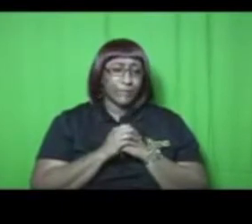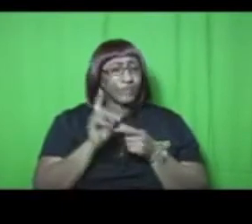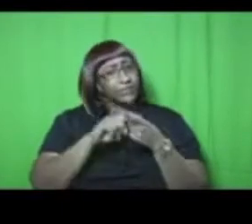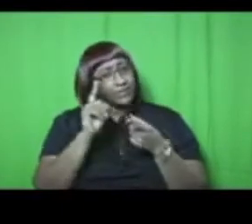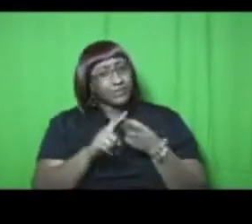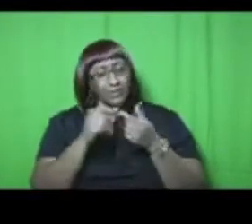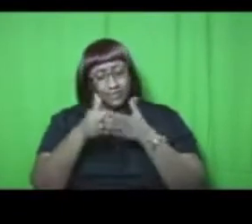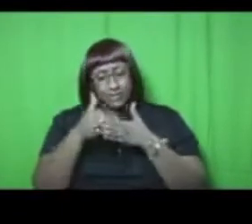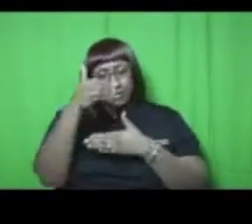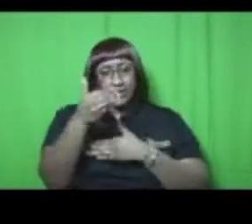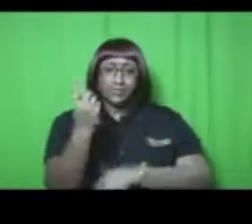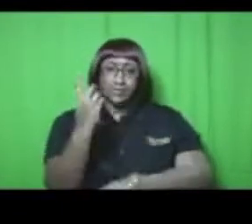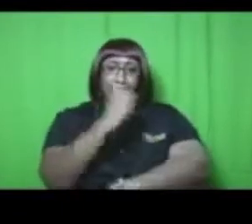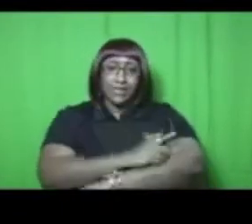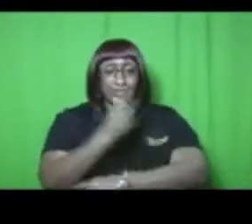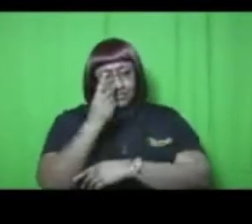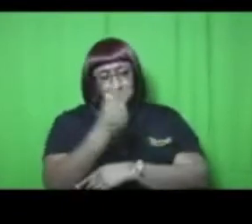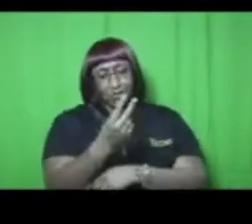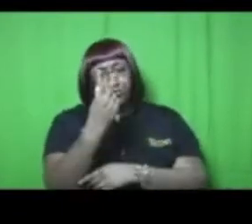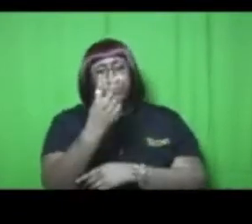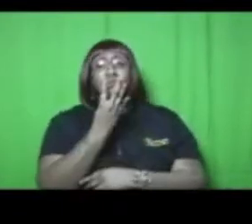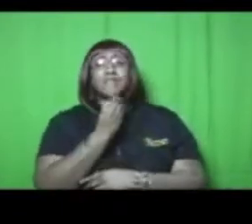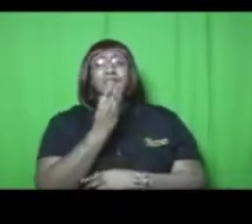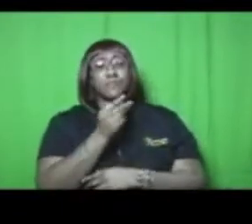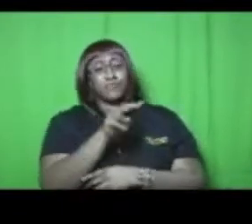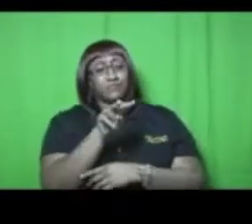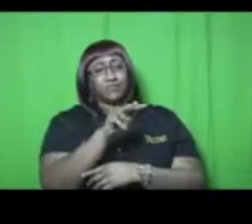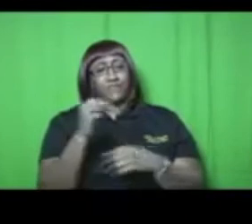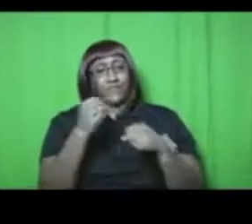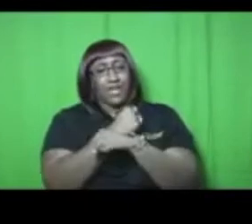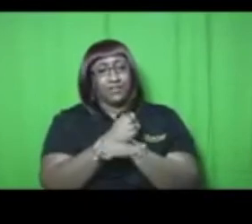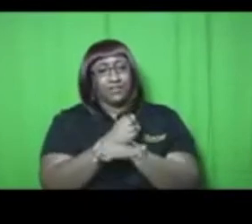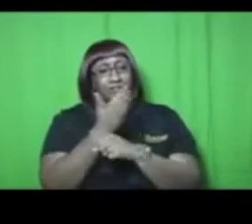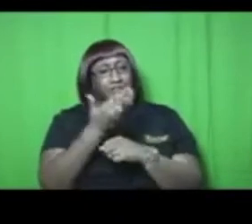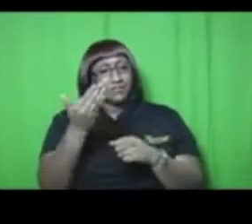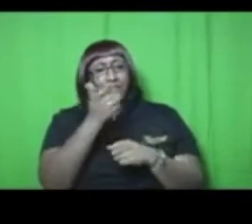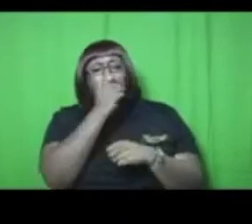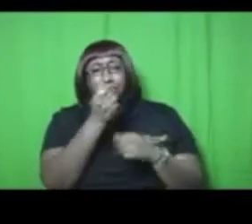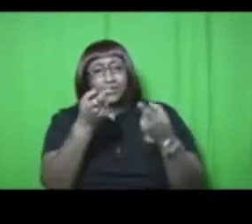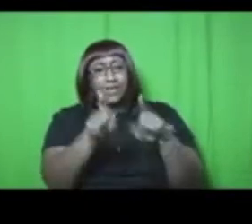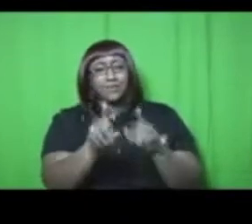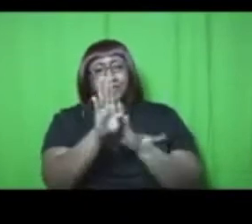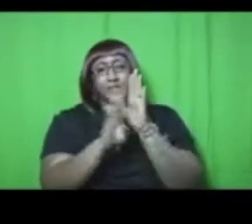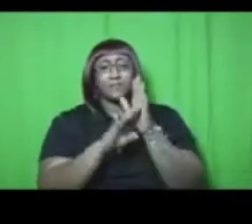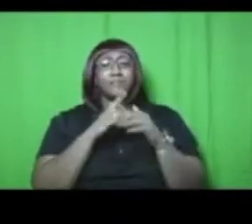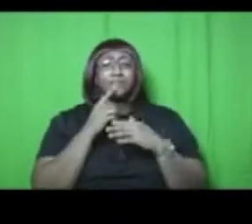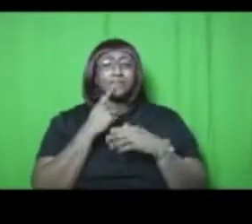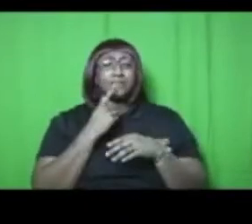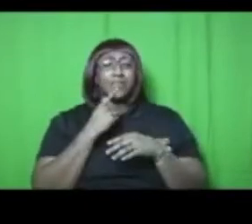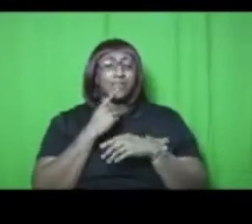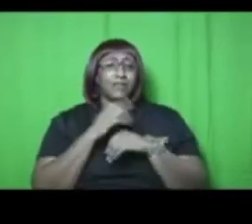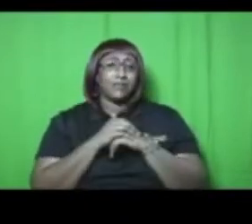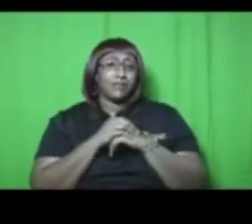And then the next day he saw two Hebrews fighting. And then something interesting happened. The Bible said that when